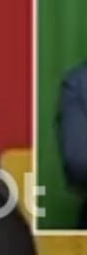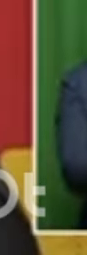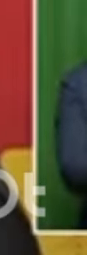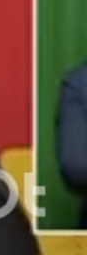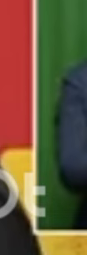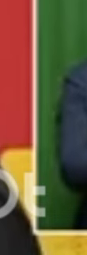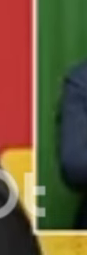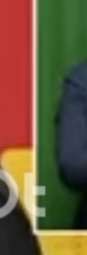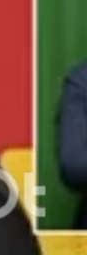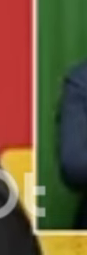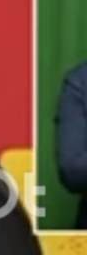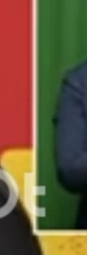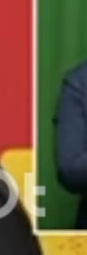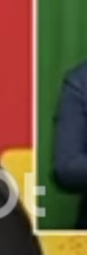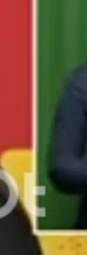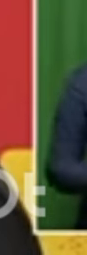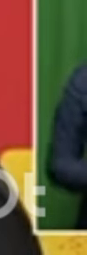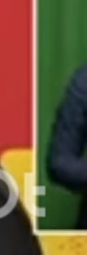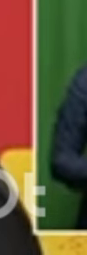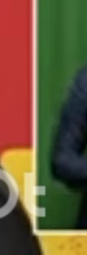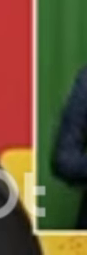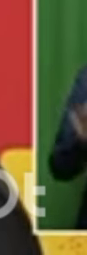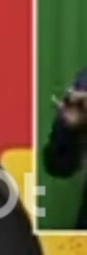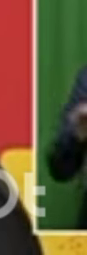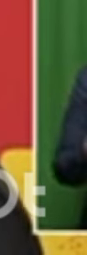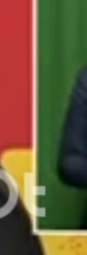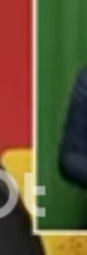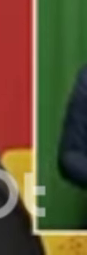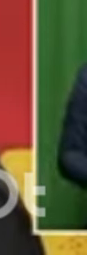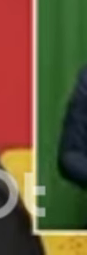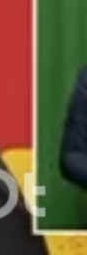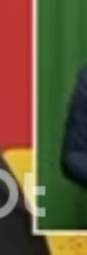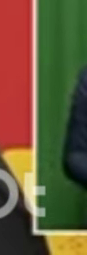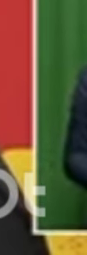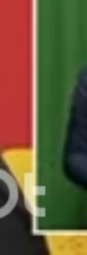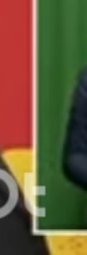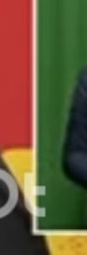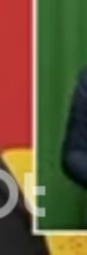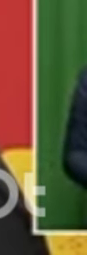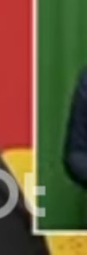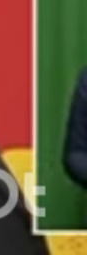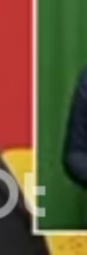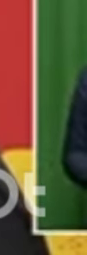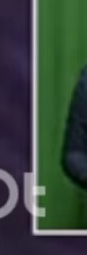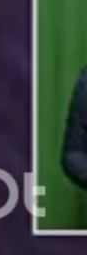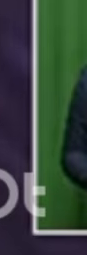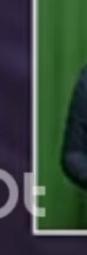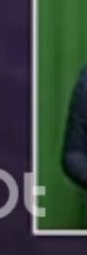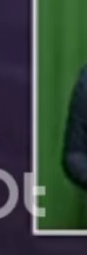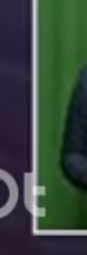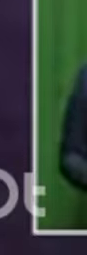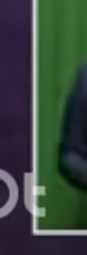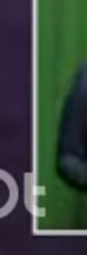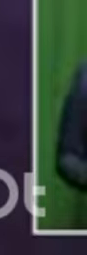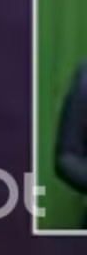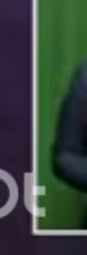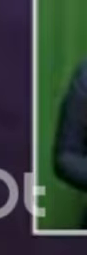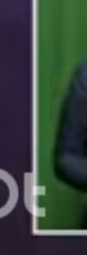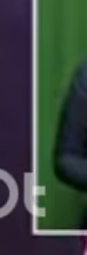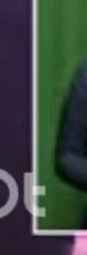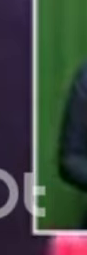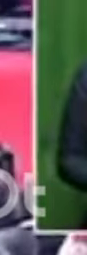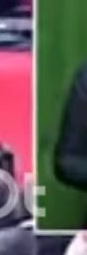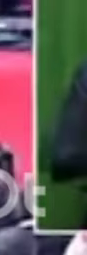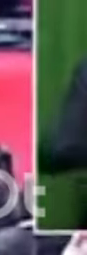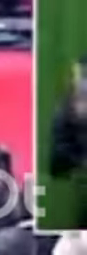serious rippling effects against EFF, which is trying to gain its ground and give people confidence that it can lead South Africa. Malema is